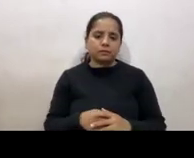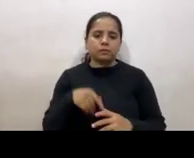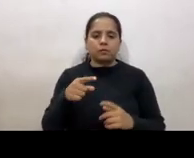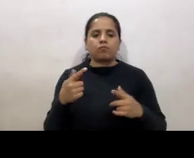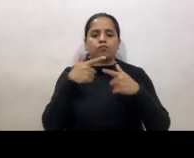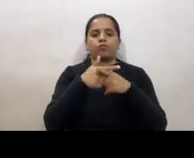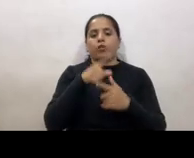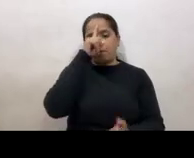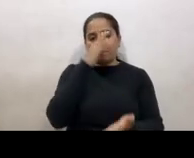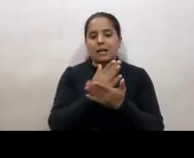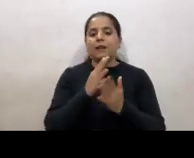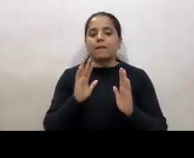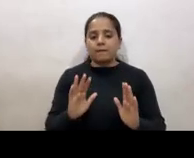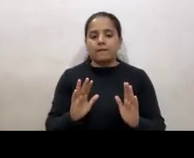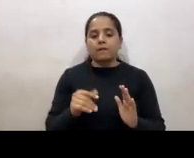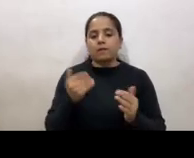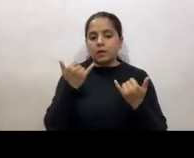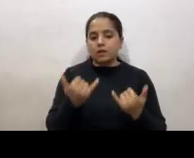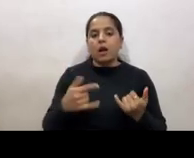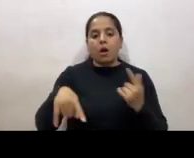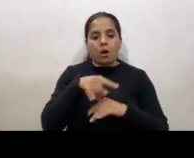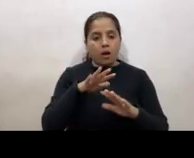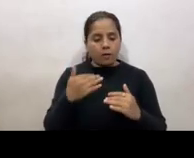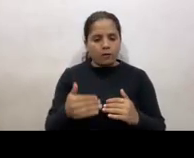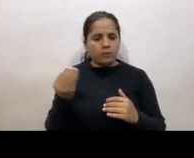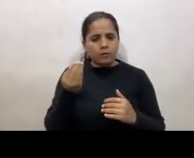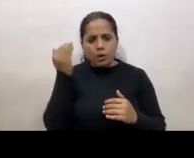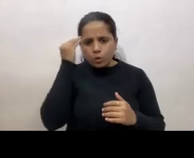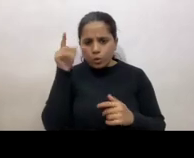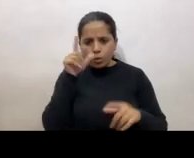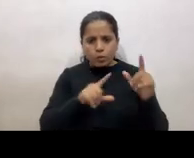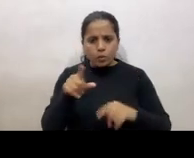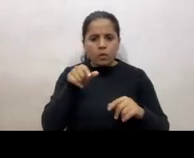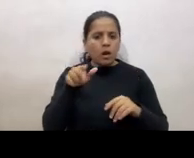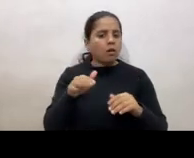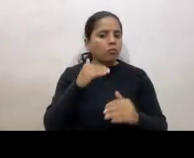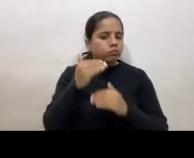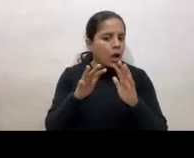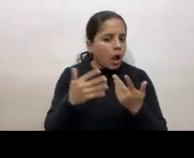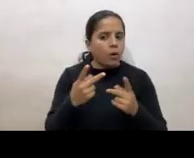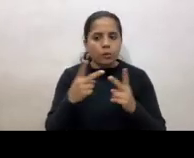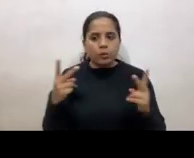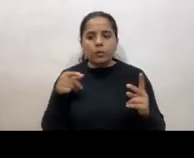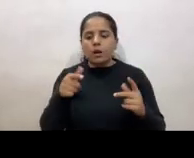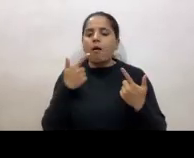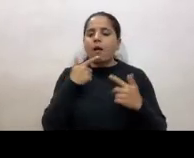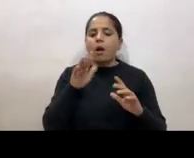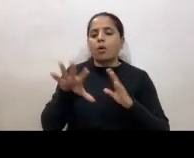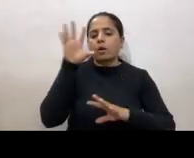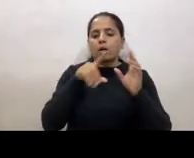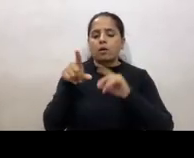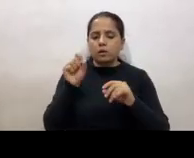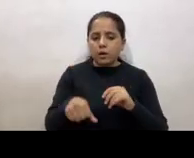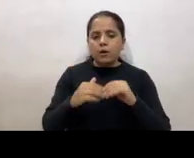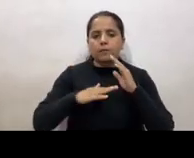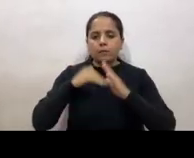Contrary to belief, the presence of a familiar language to fall back on, right, allows the learner to